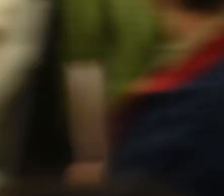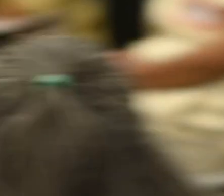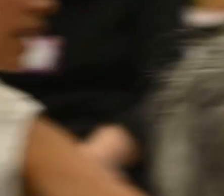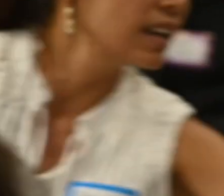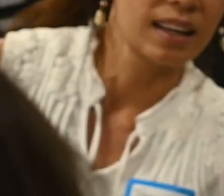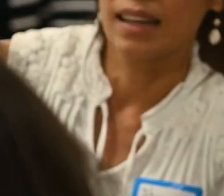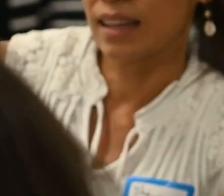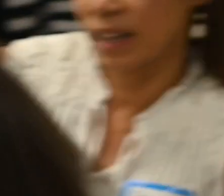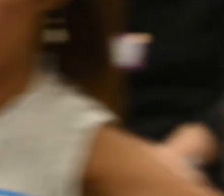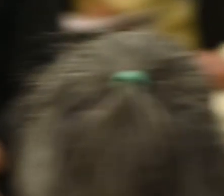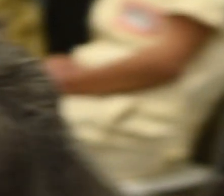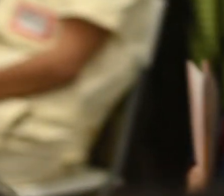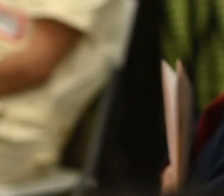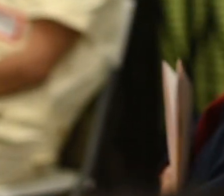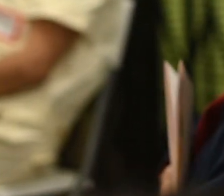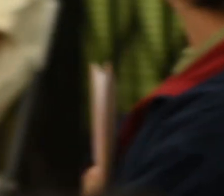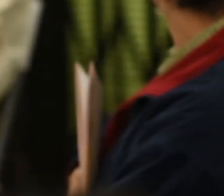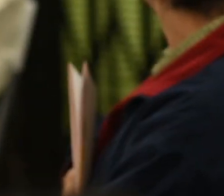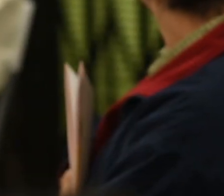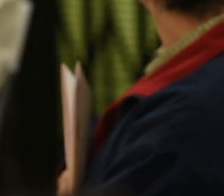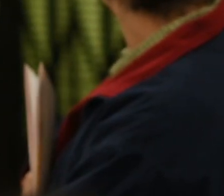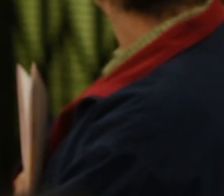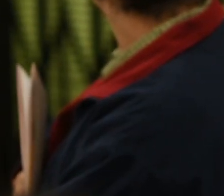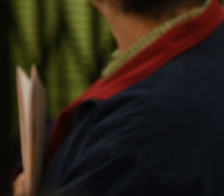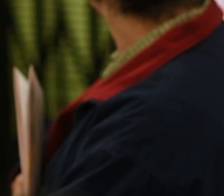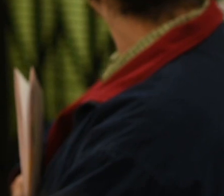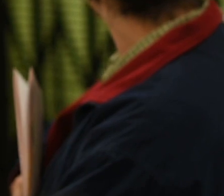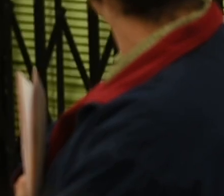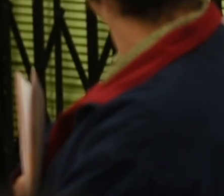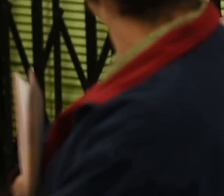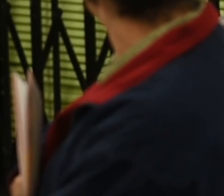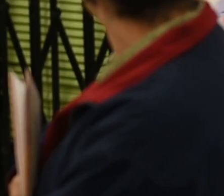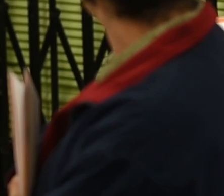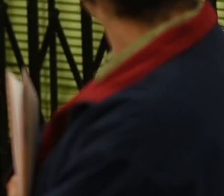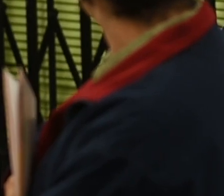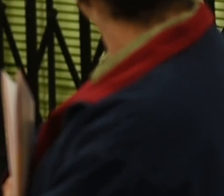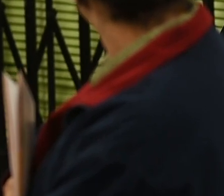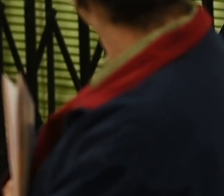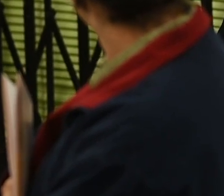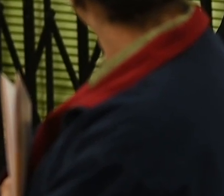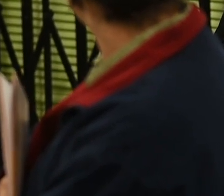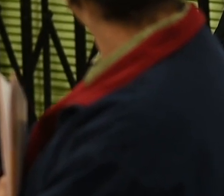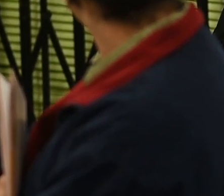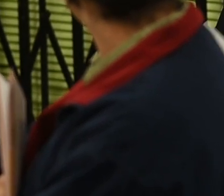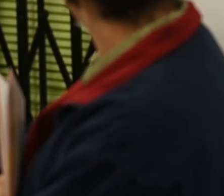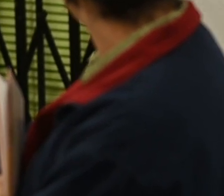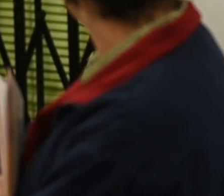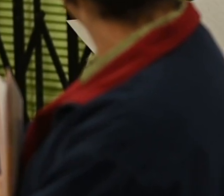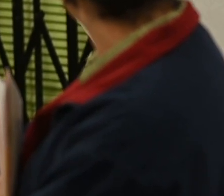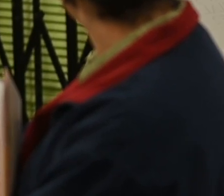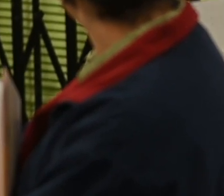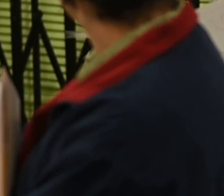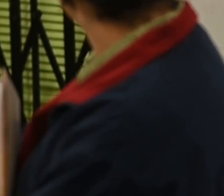everyone. I mentioned kind of what I do by day, so I mentioned that my ecosystem is the space in